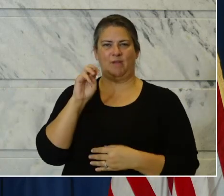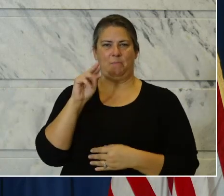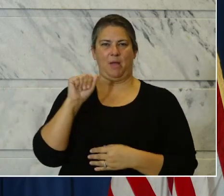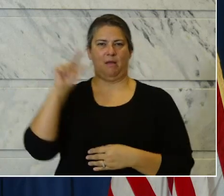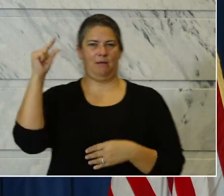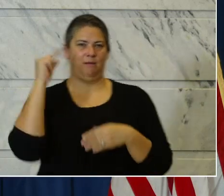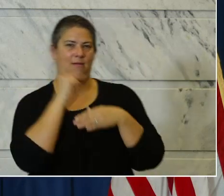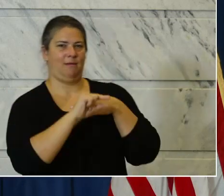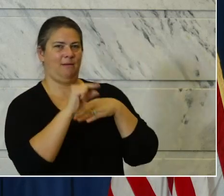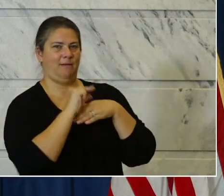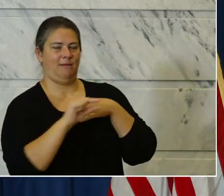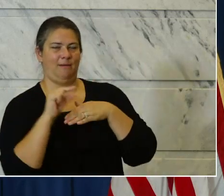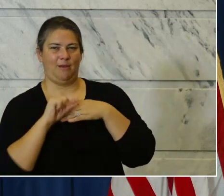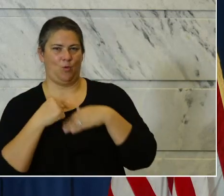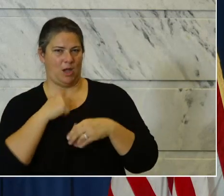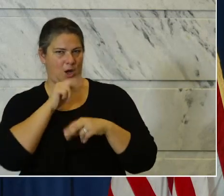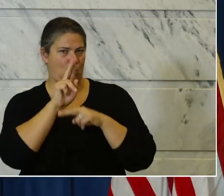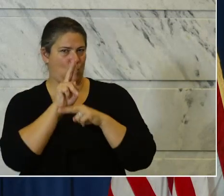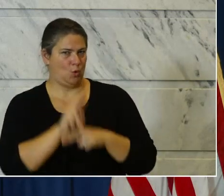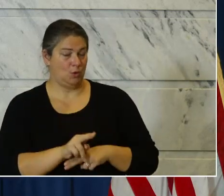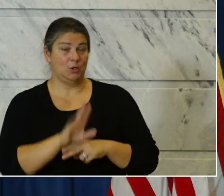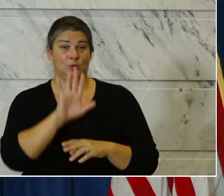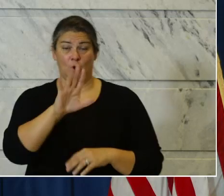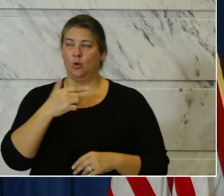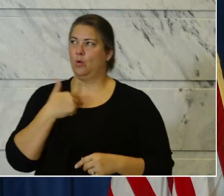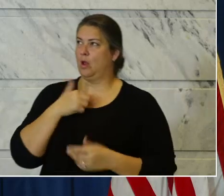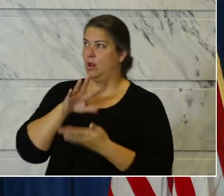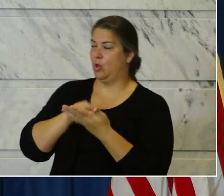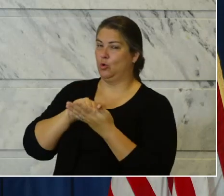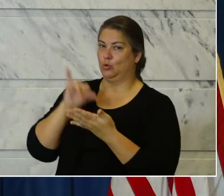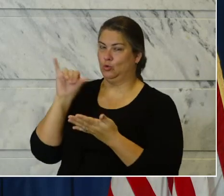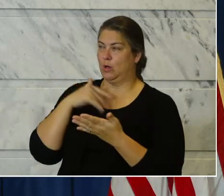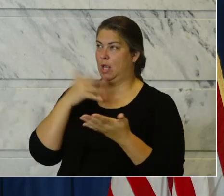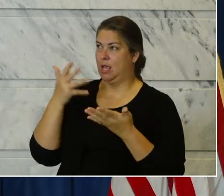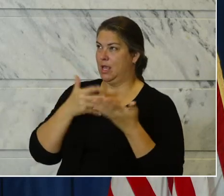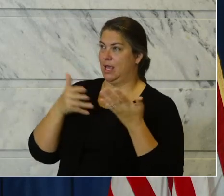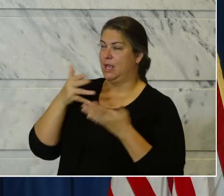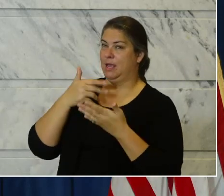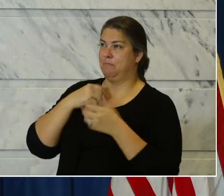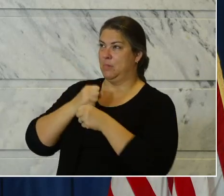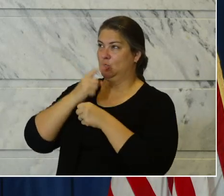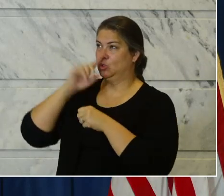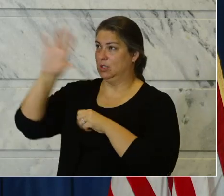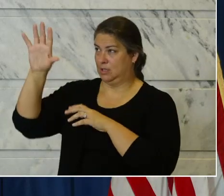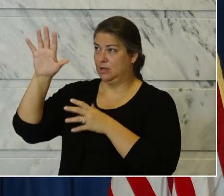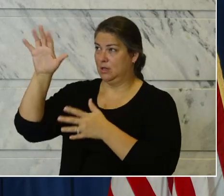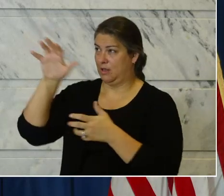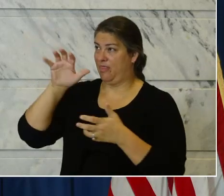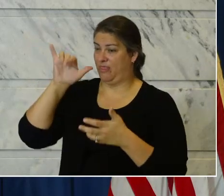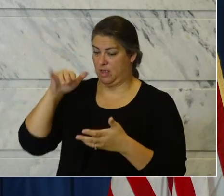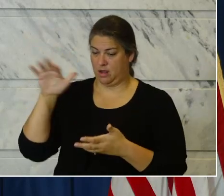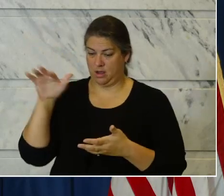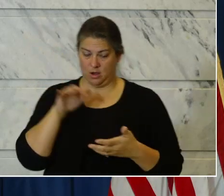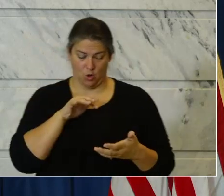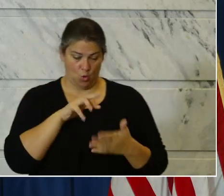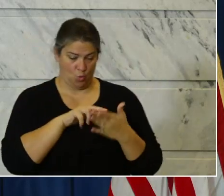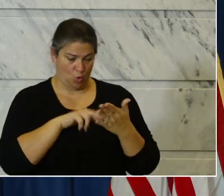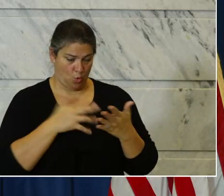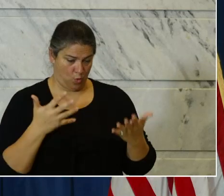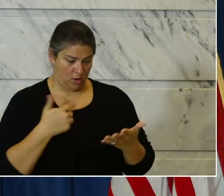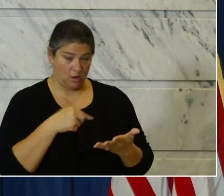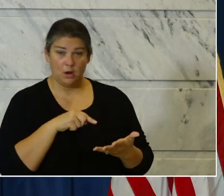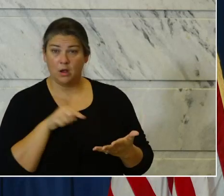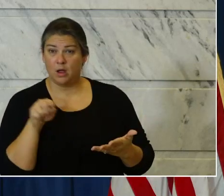go-around both for unemployment and for FEMA. So it's not subject to the same rules that even those who